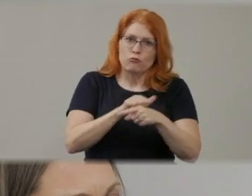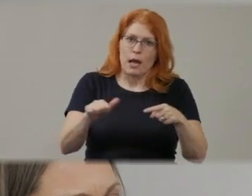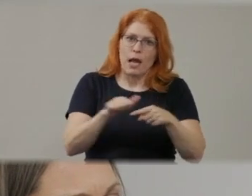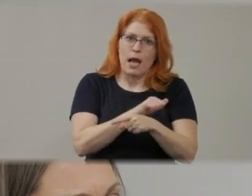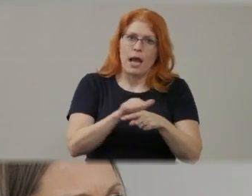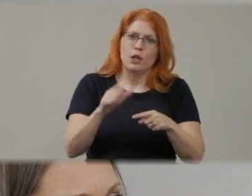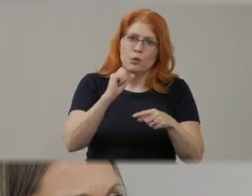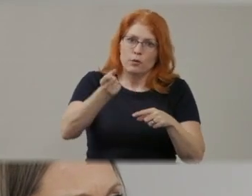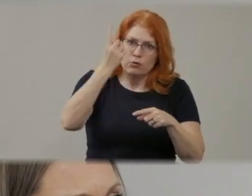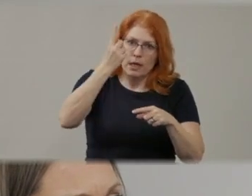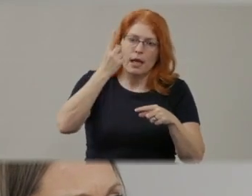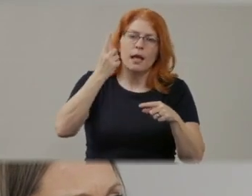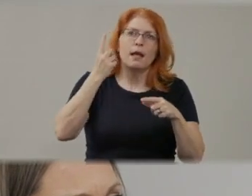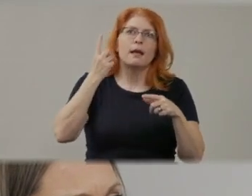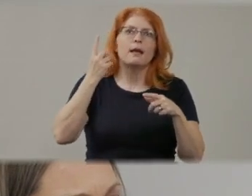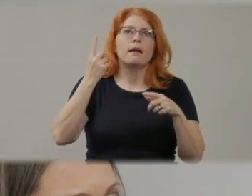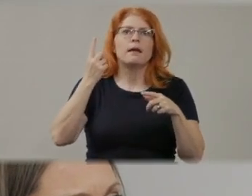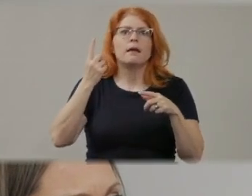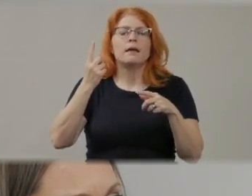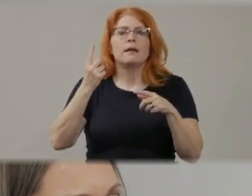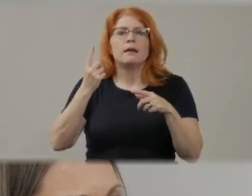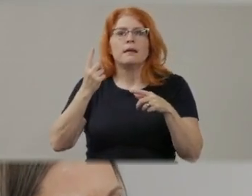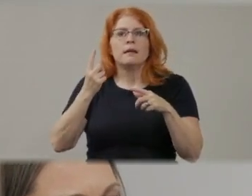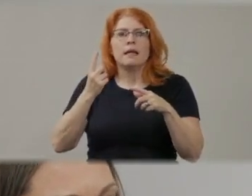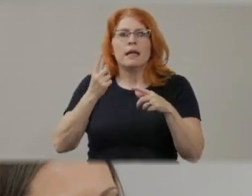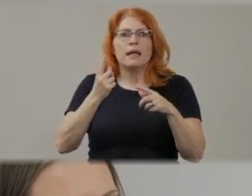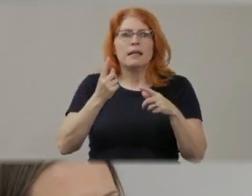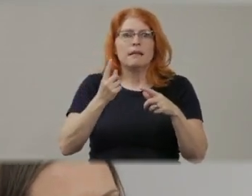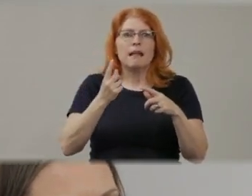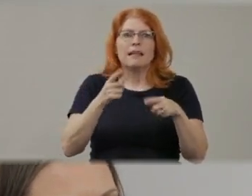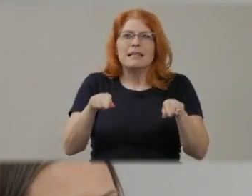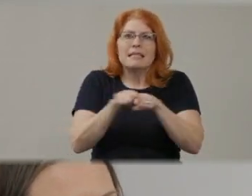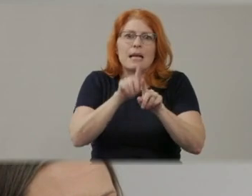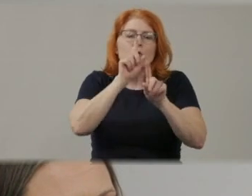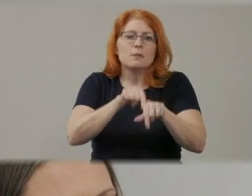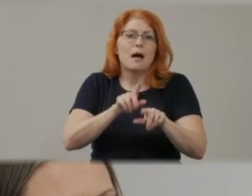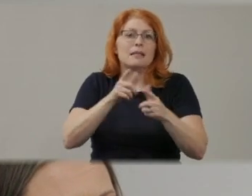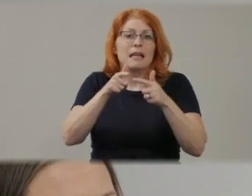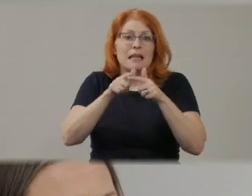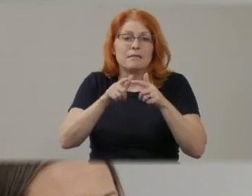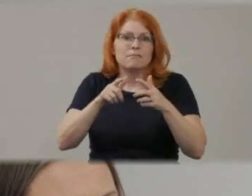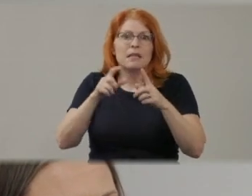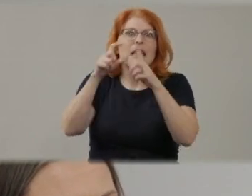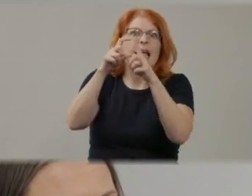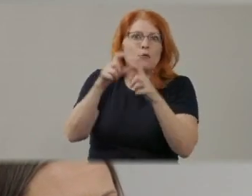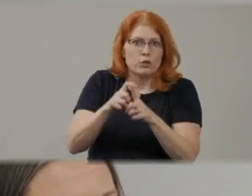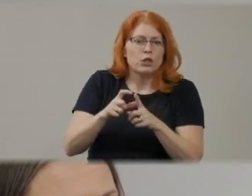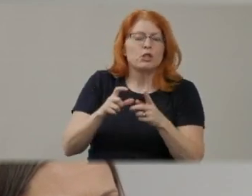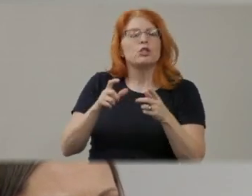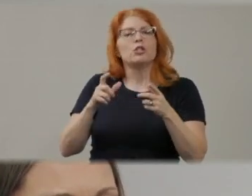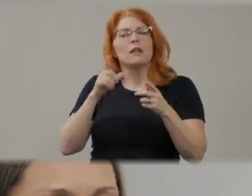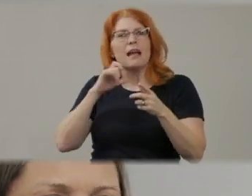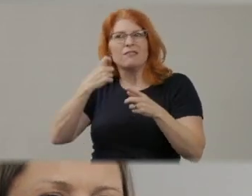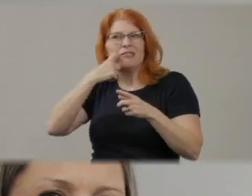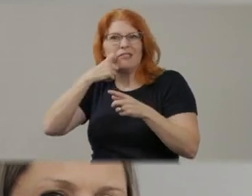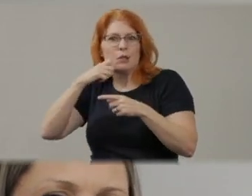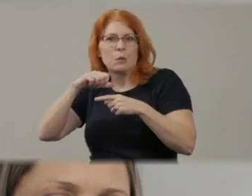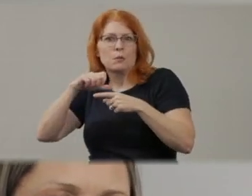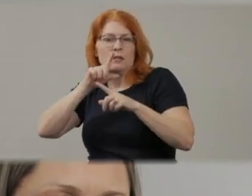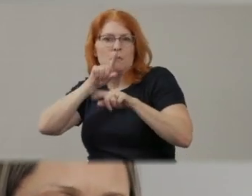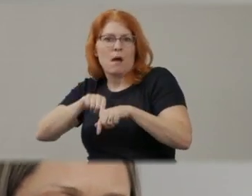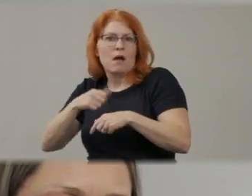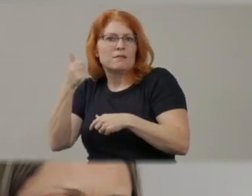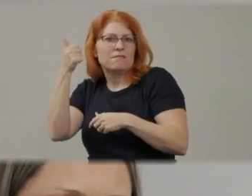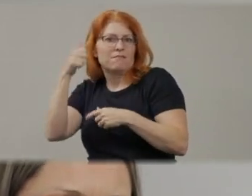to understand and speaking the same response language, like the ICS training that we talked about and that a couple of you expressed interest